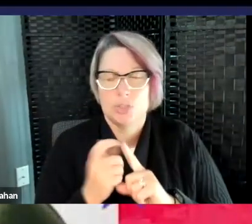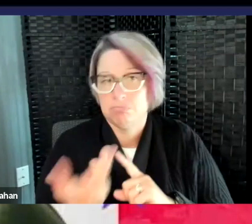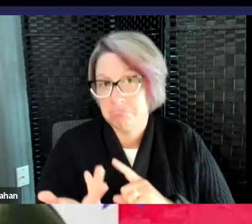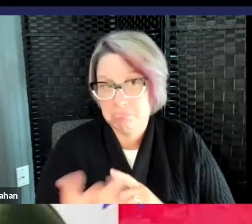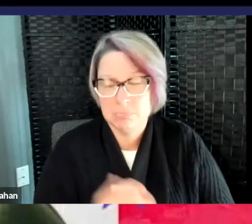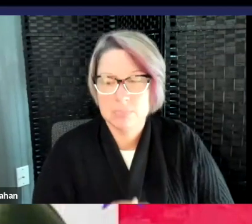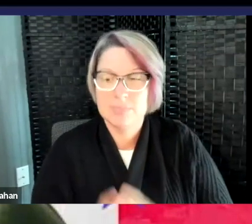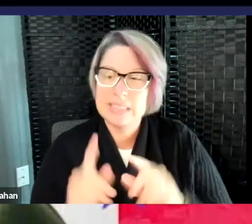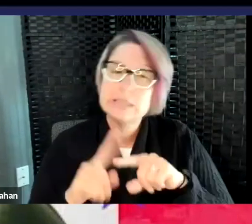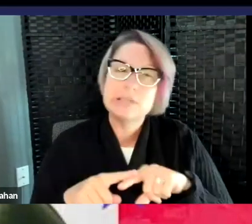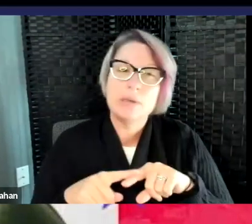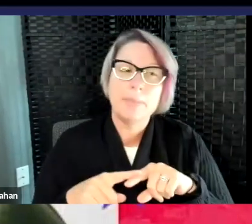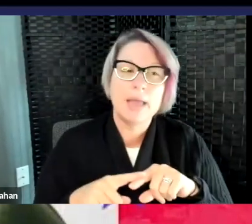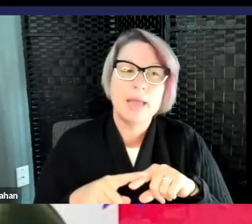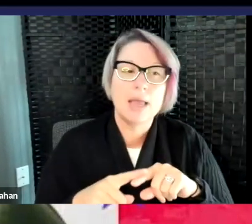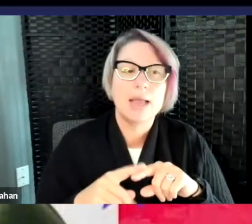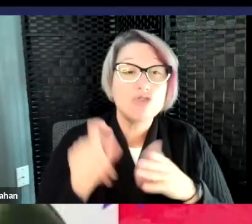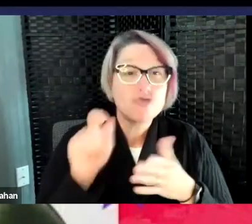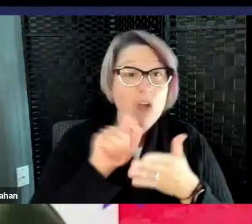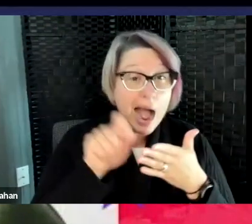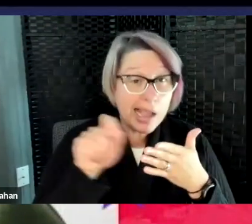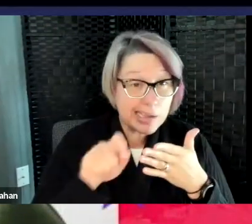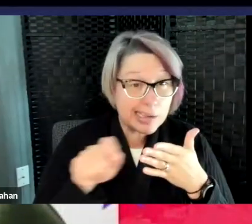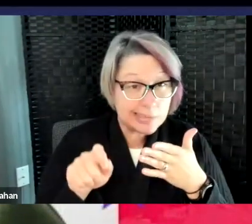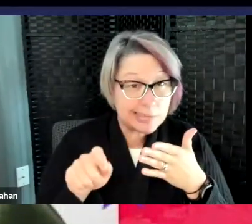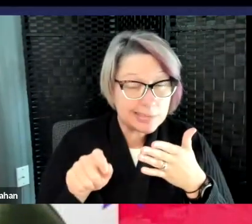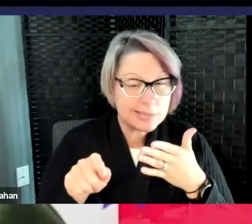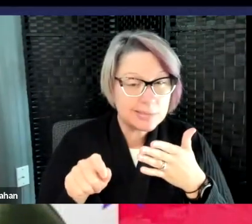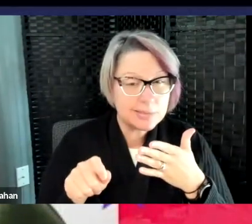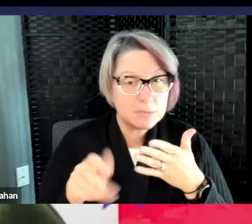I guess it depends on what I mean. I am saying writing.